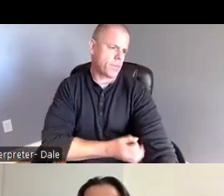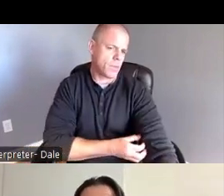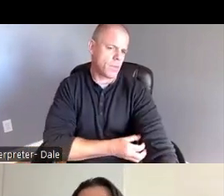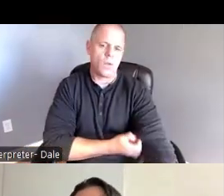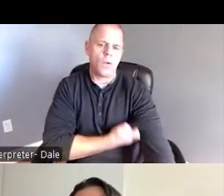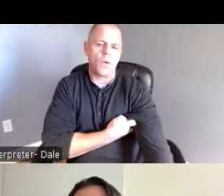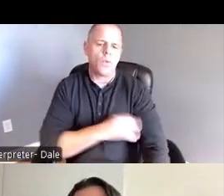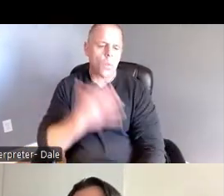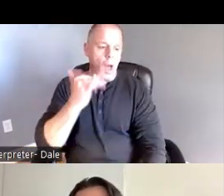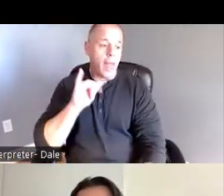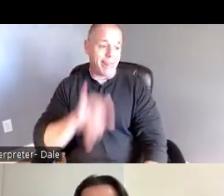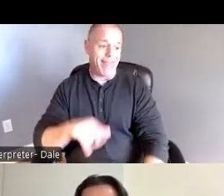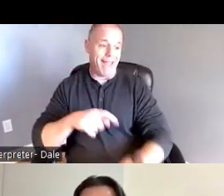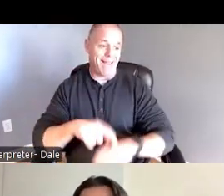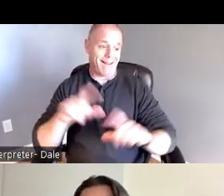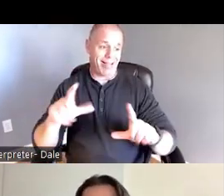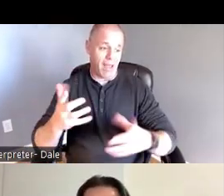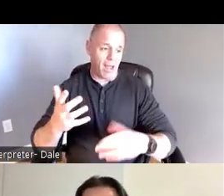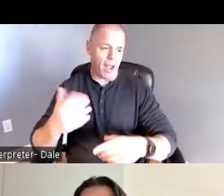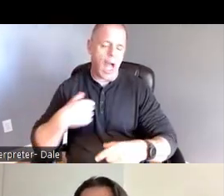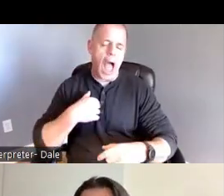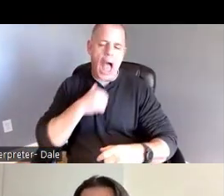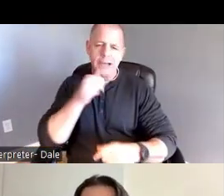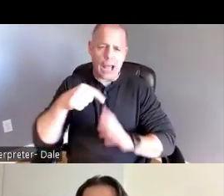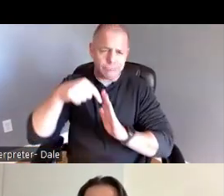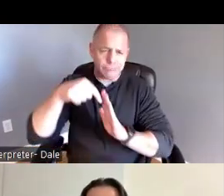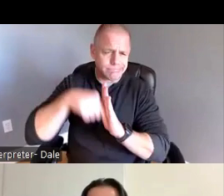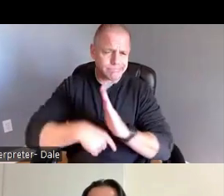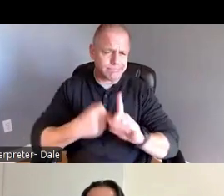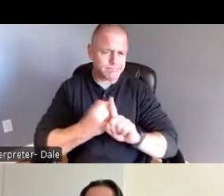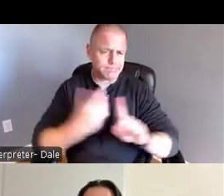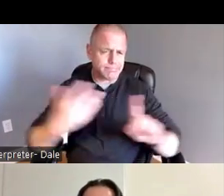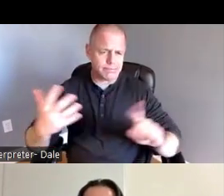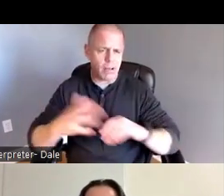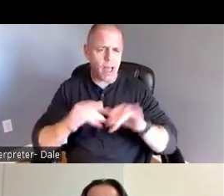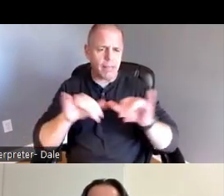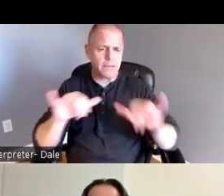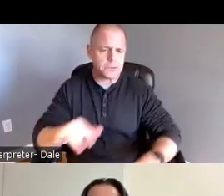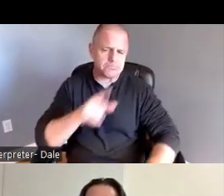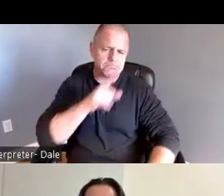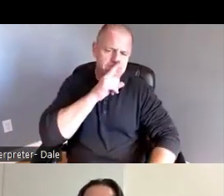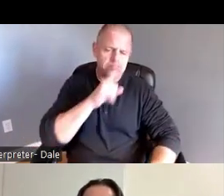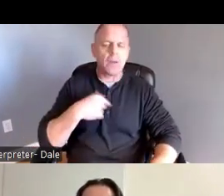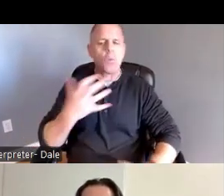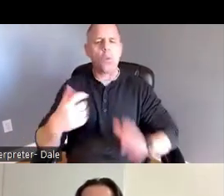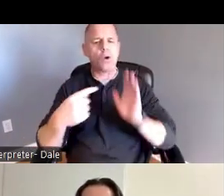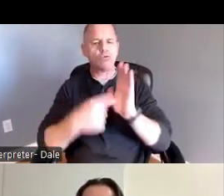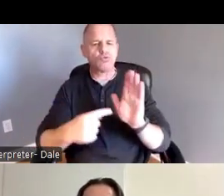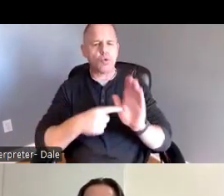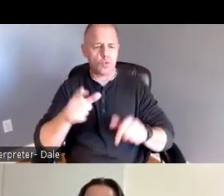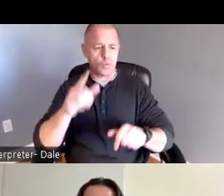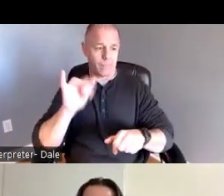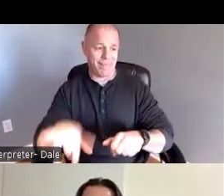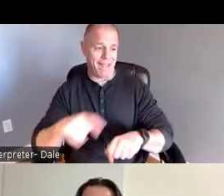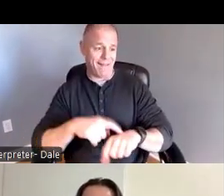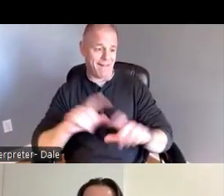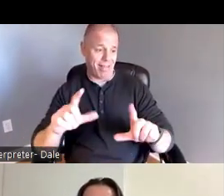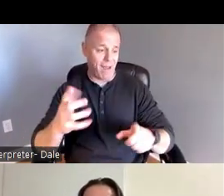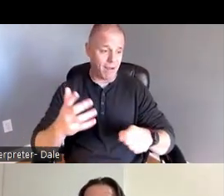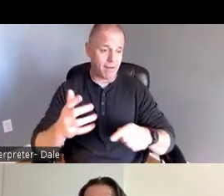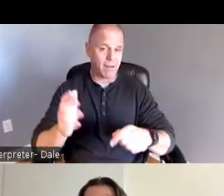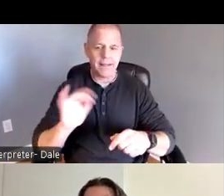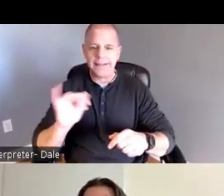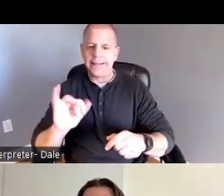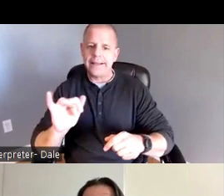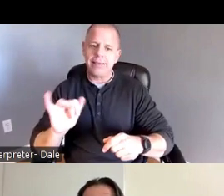clocks, I will not go deep down on the system, but I just want to show you that the circadian clocks, they are like a network of